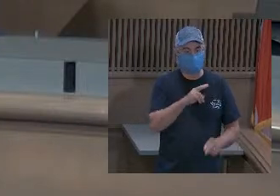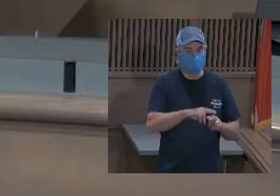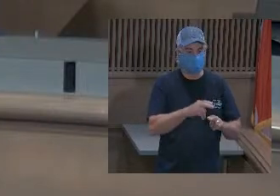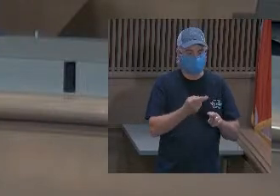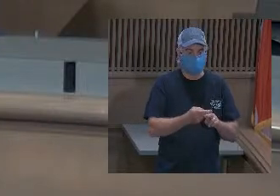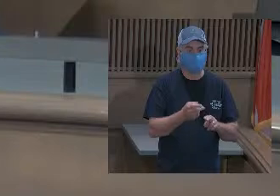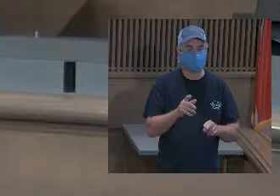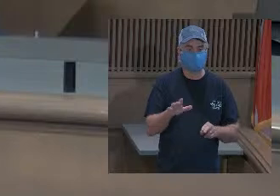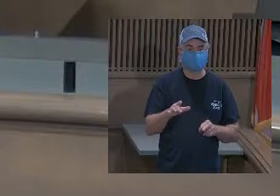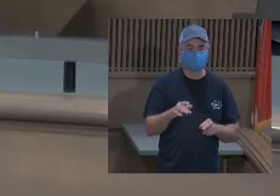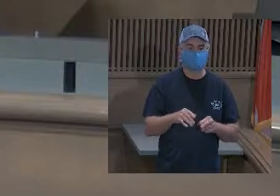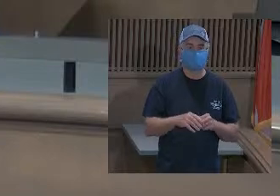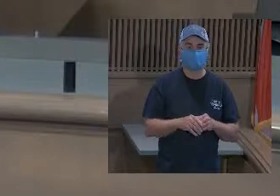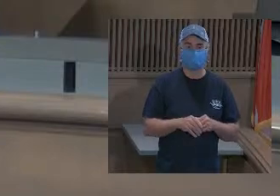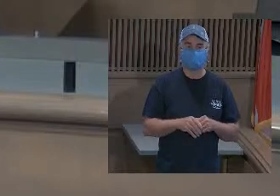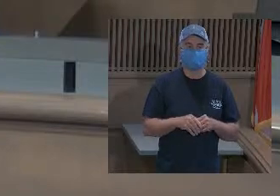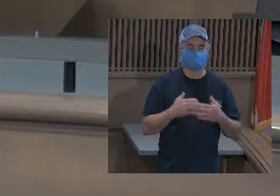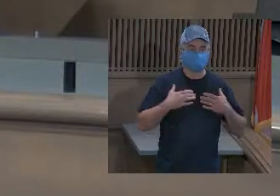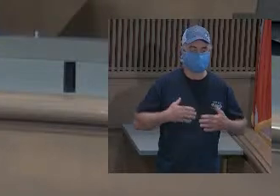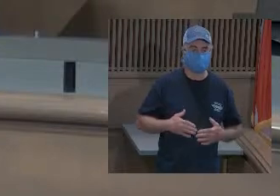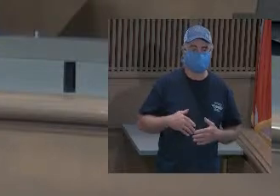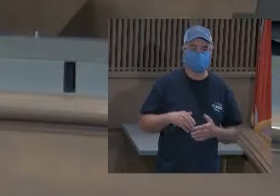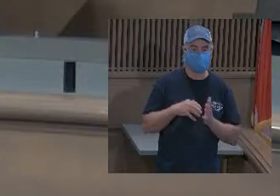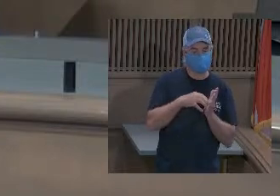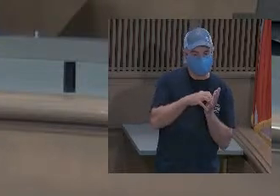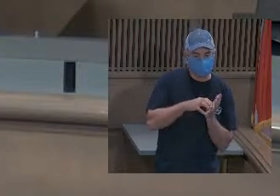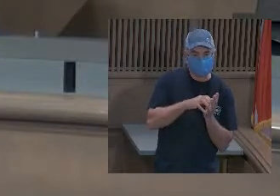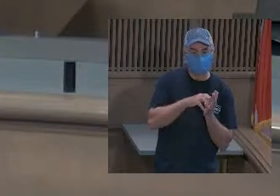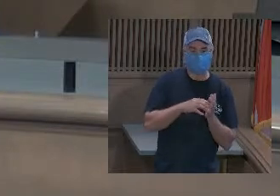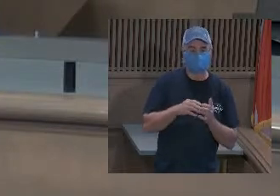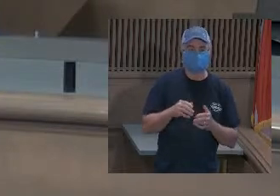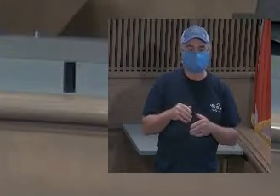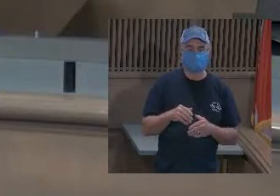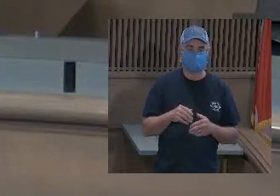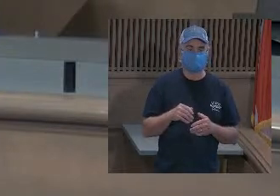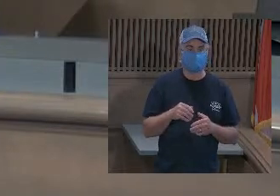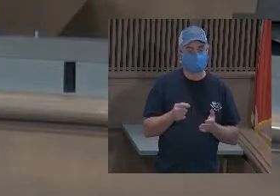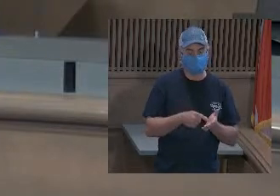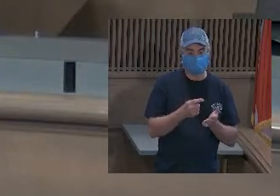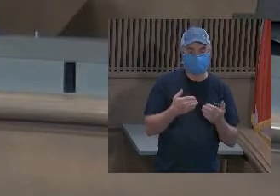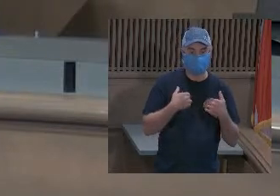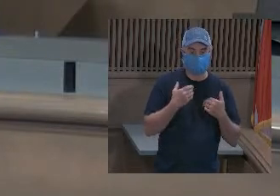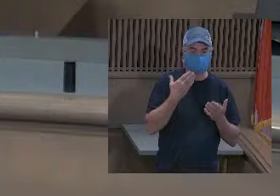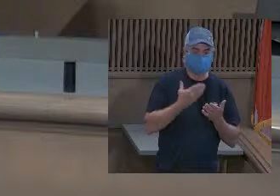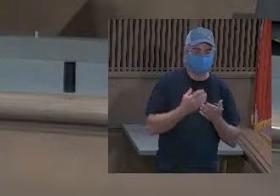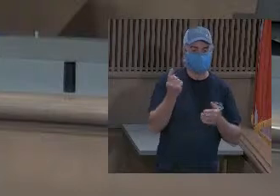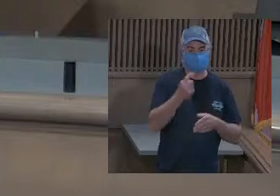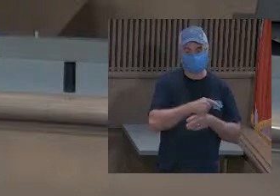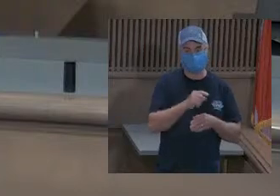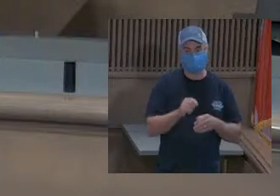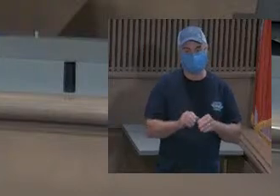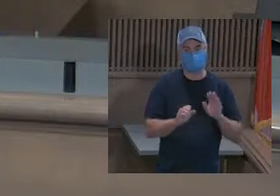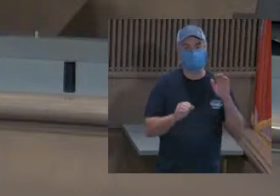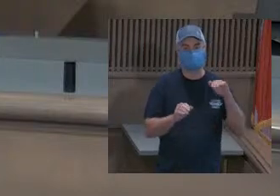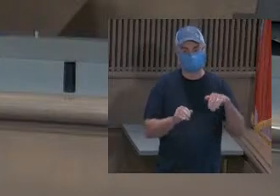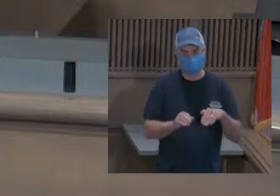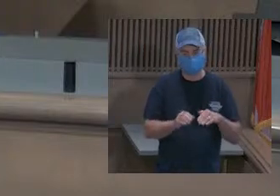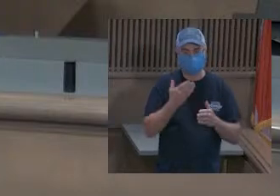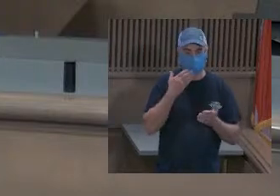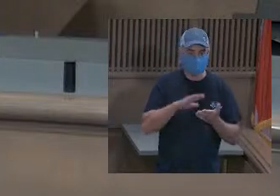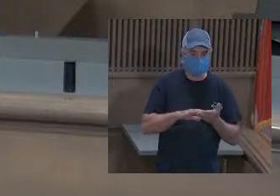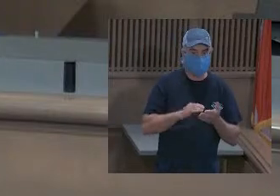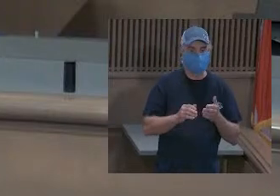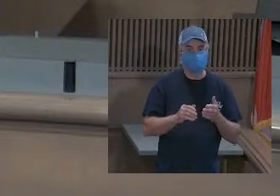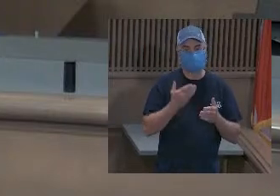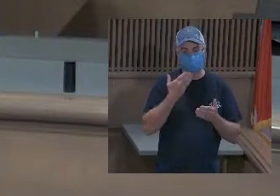immune systems are depressed, and they think because they had a good day followed by a bad day, or then another good day, that, oh, everything's going to be fine.